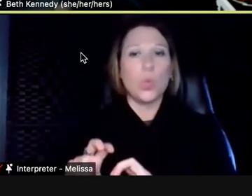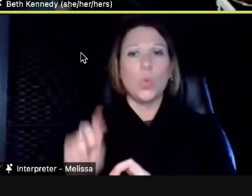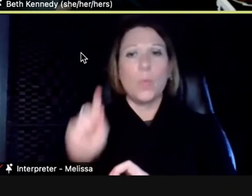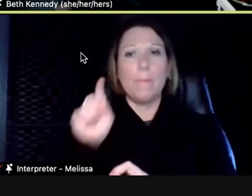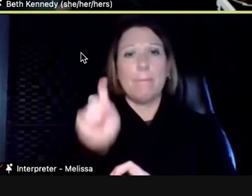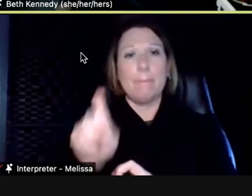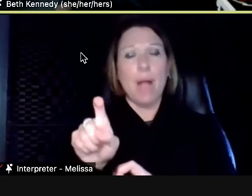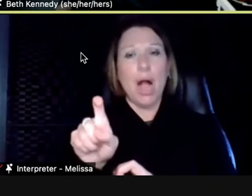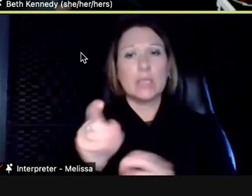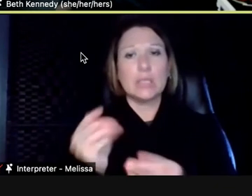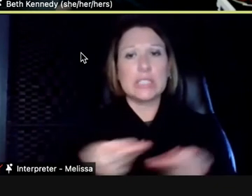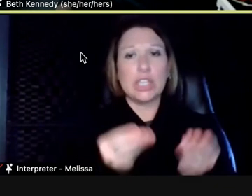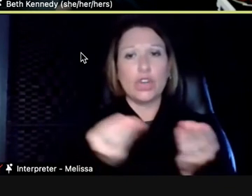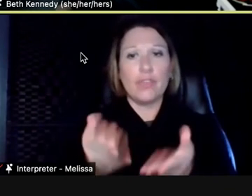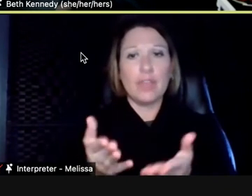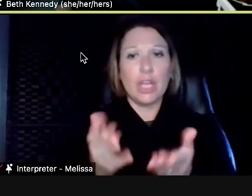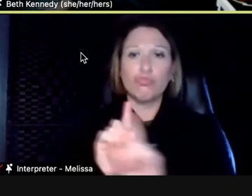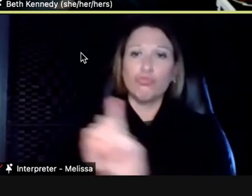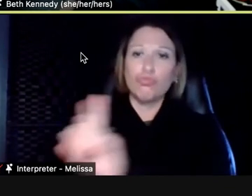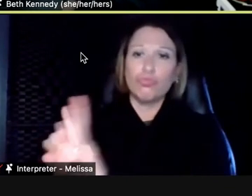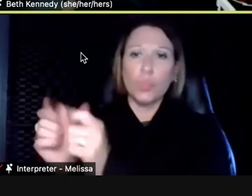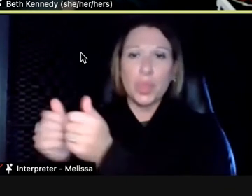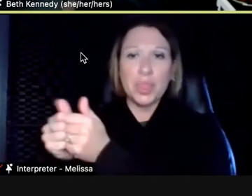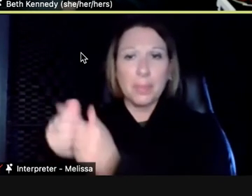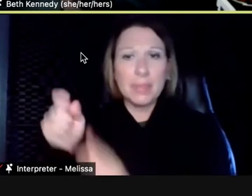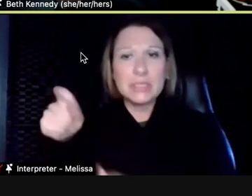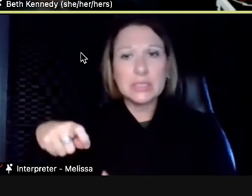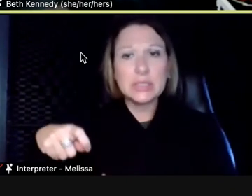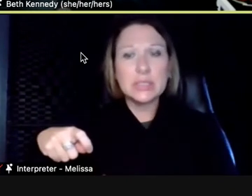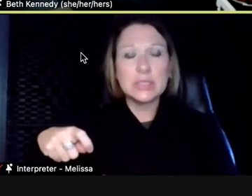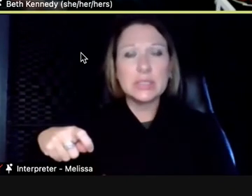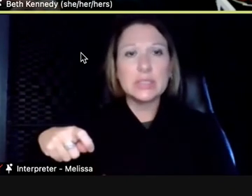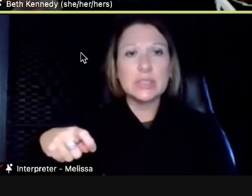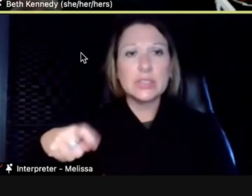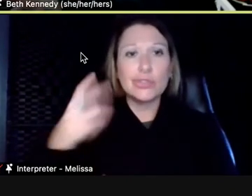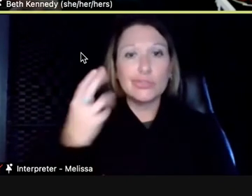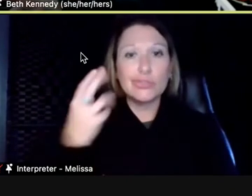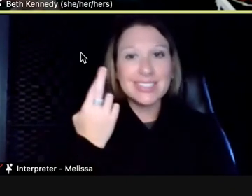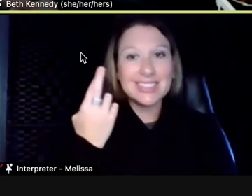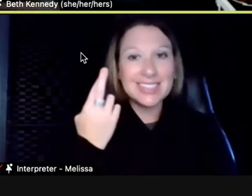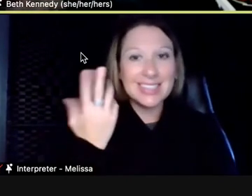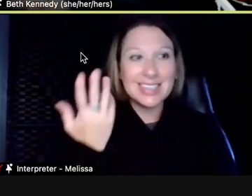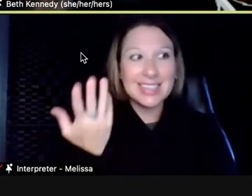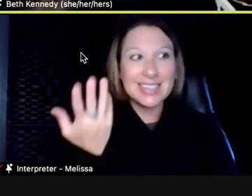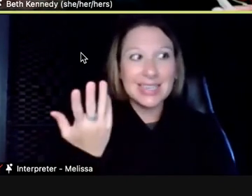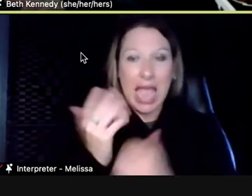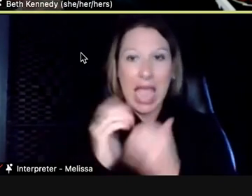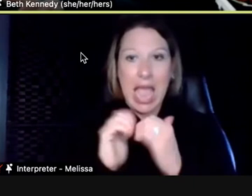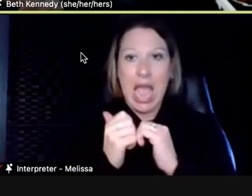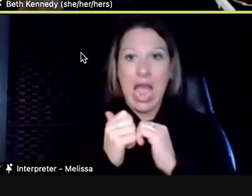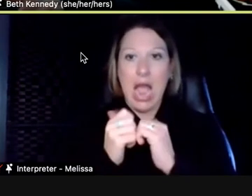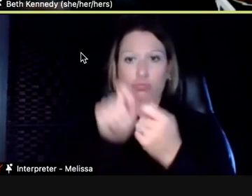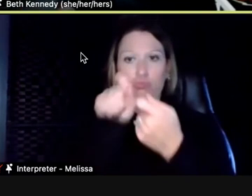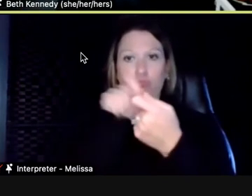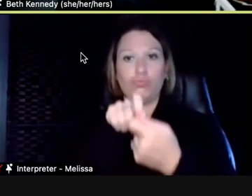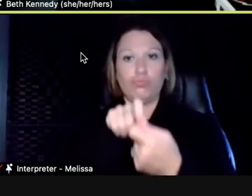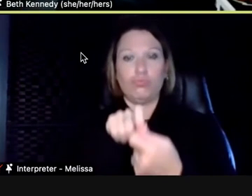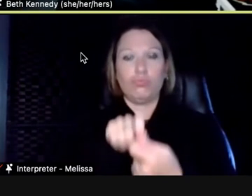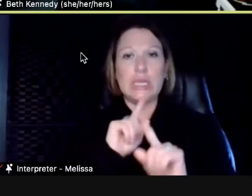the student during that assessment, because otherwise how are you going to get an accurate result, right?